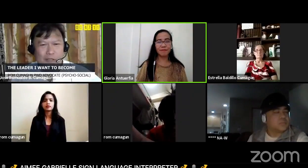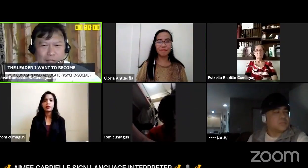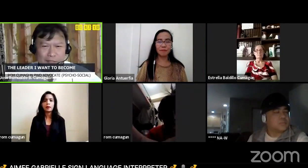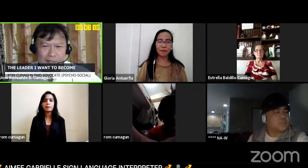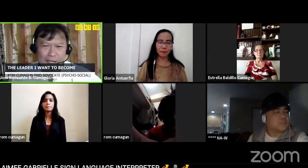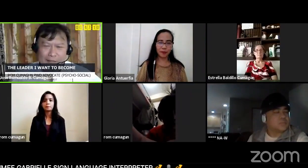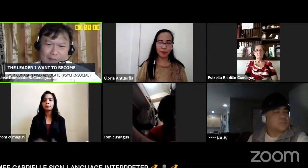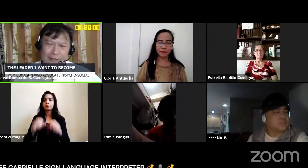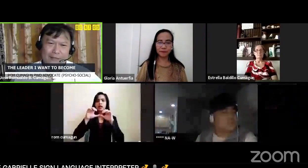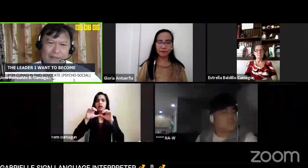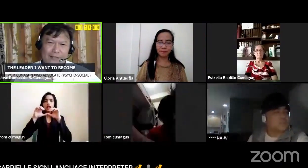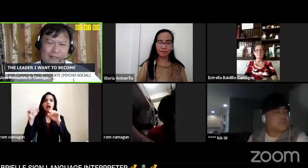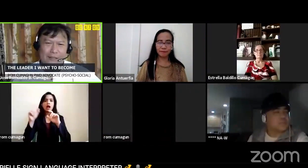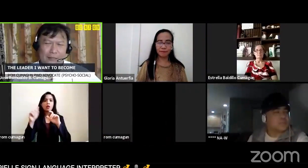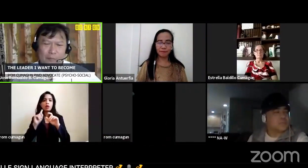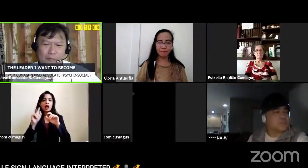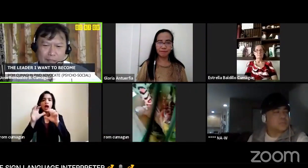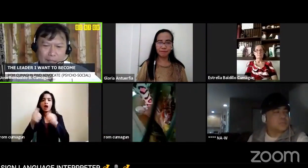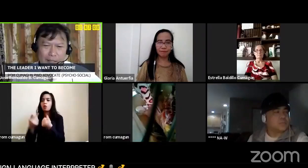to prioritize God.